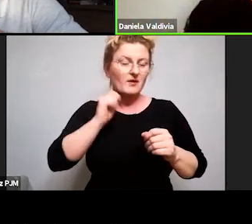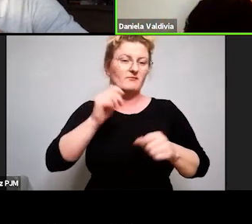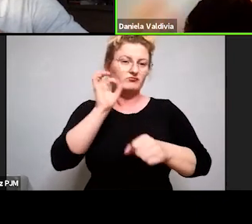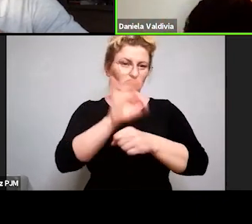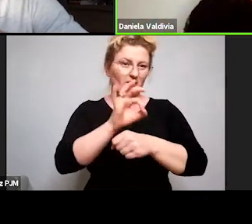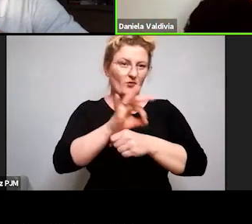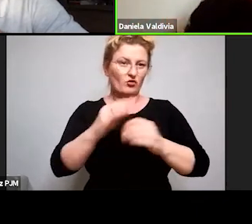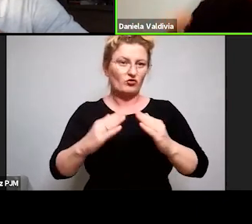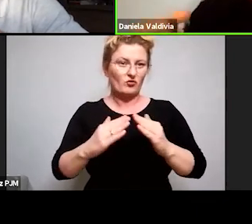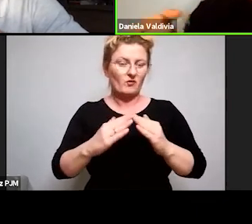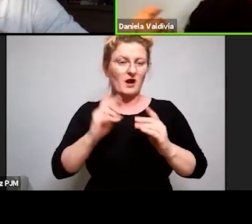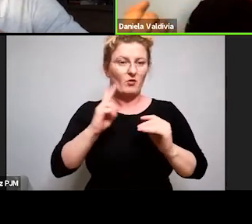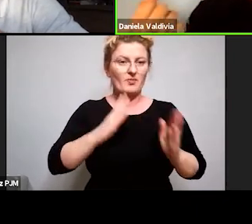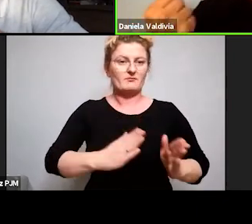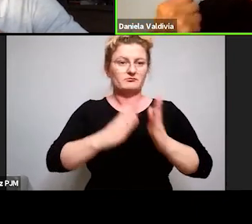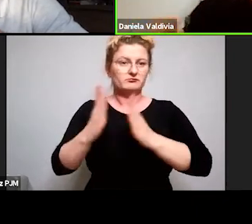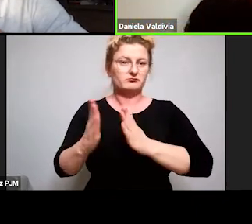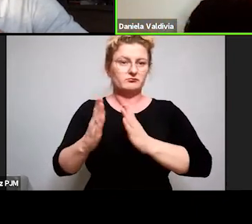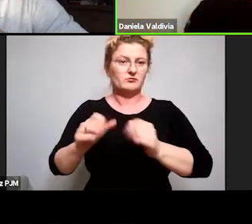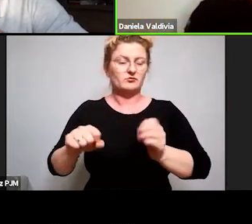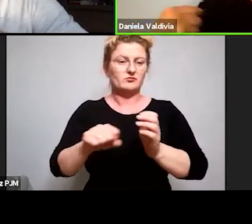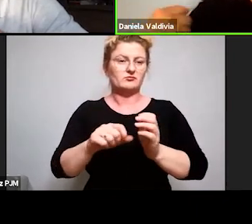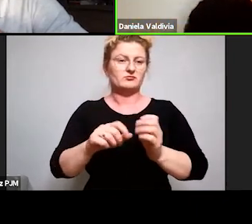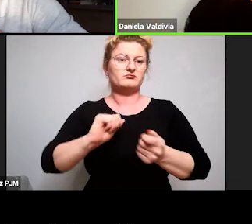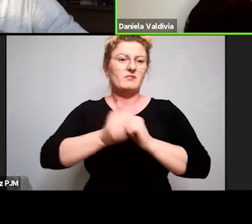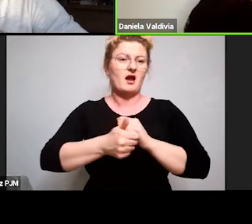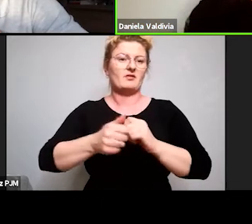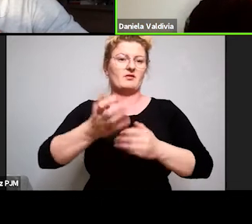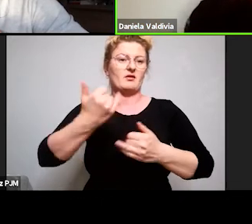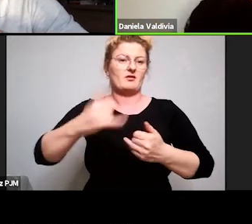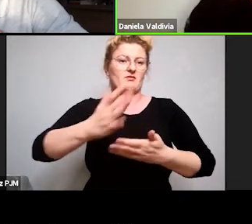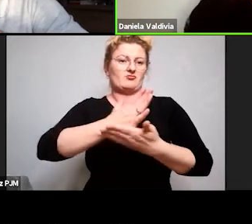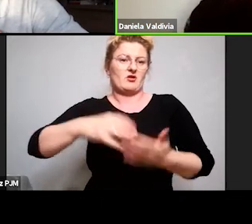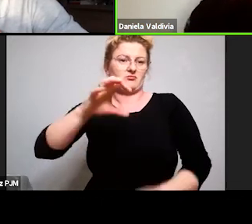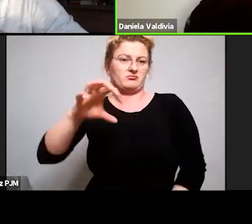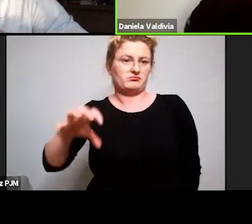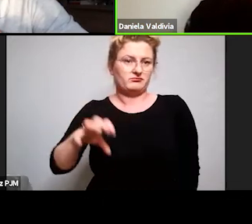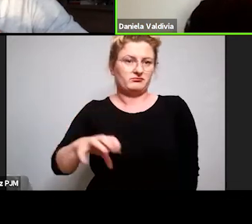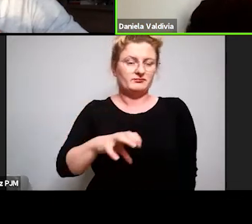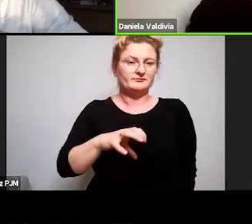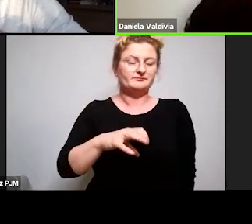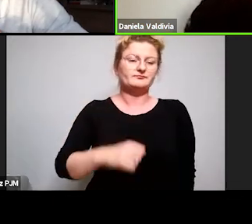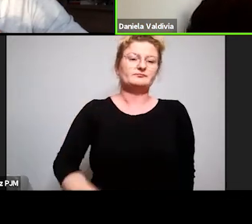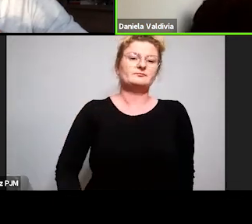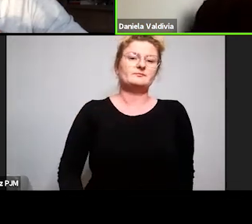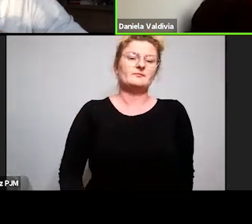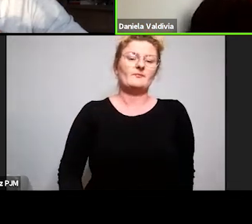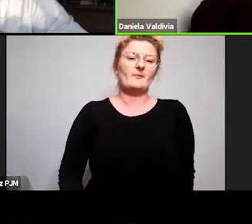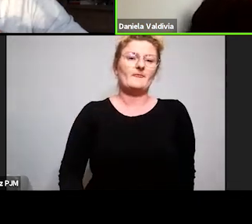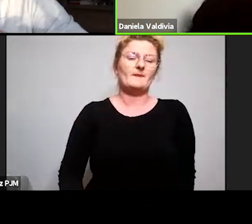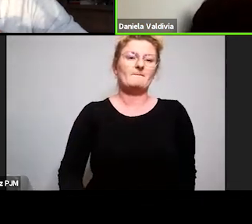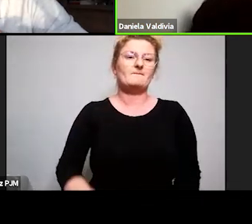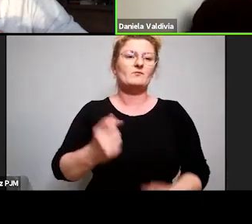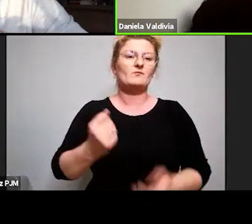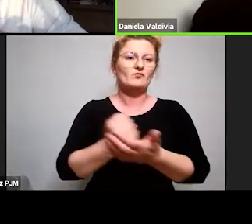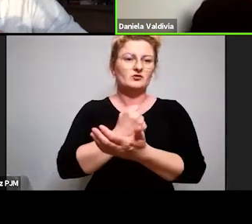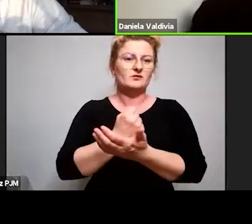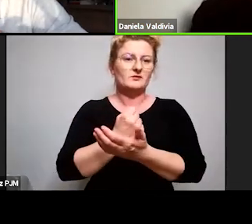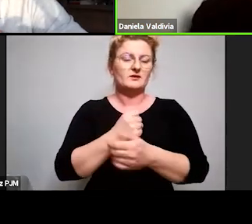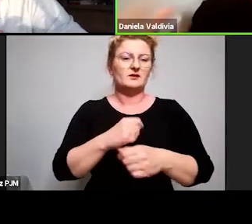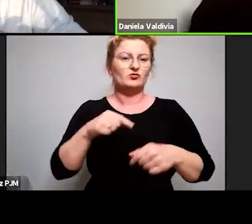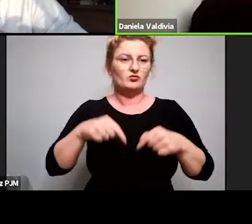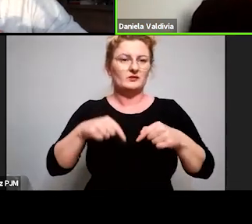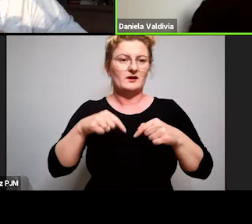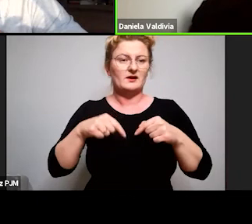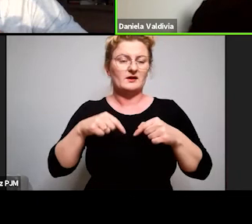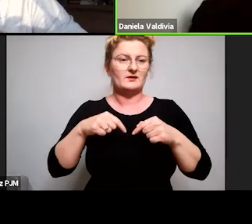really undertake something meaningful and sustainable in the police station, but then they change.